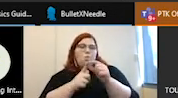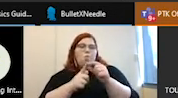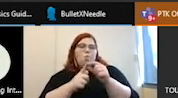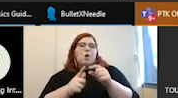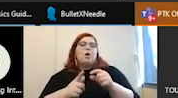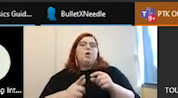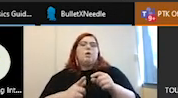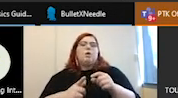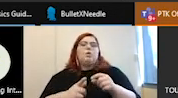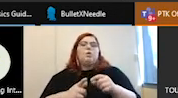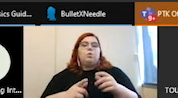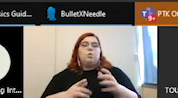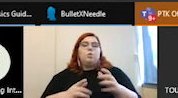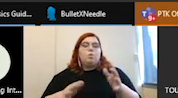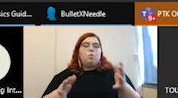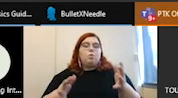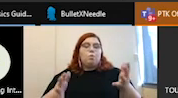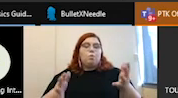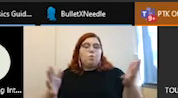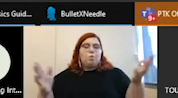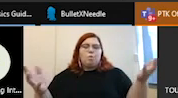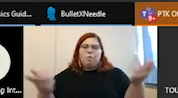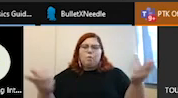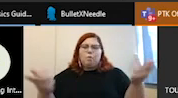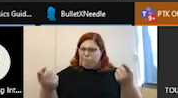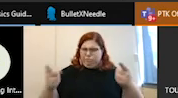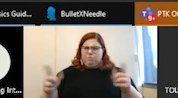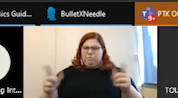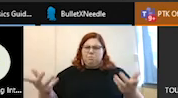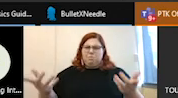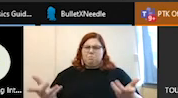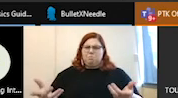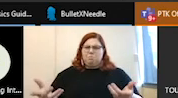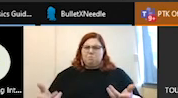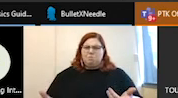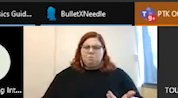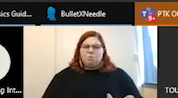what's going on?